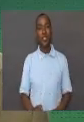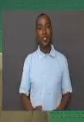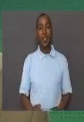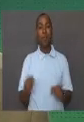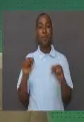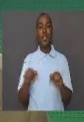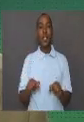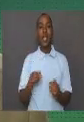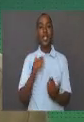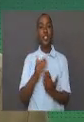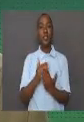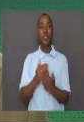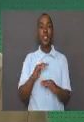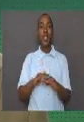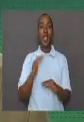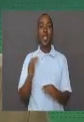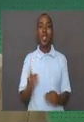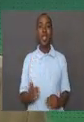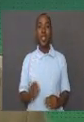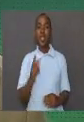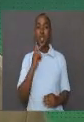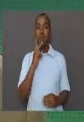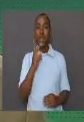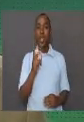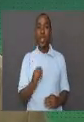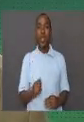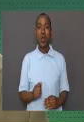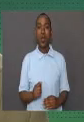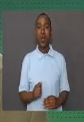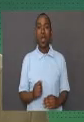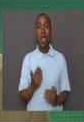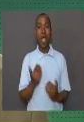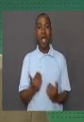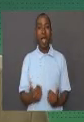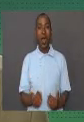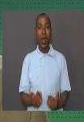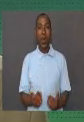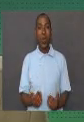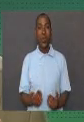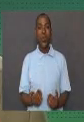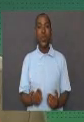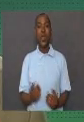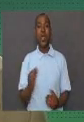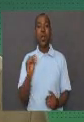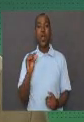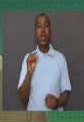In today's lesson, we will continue looking at the role